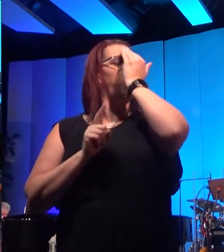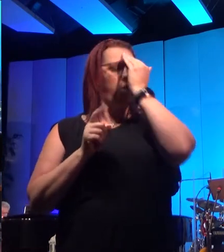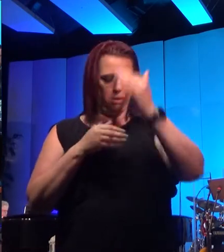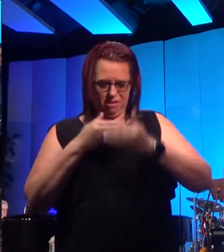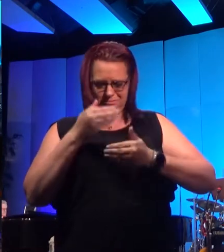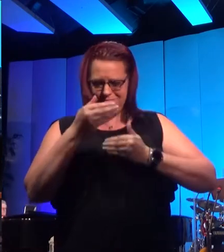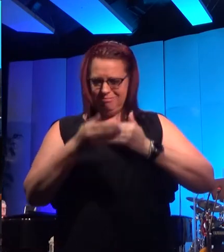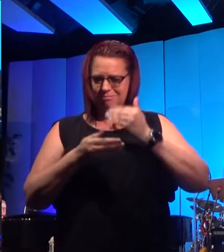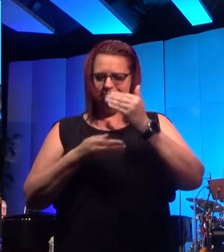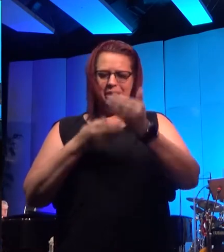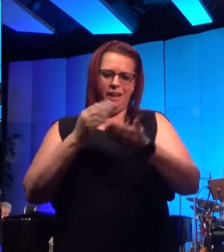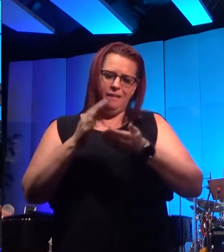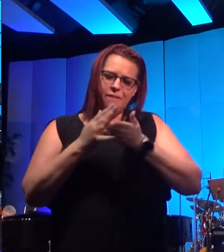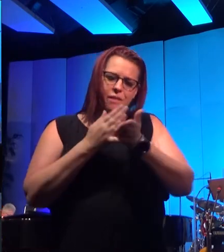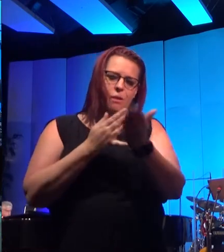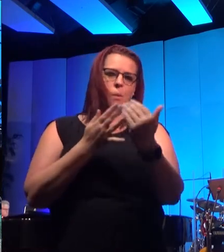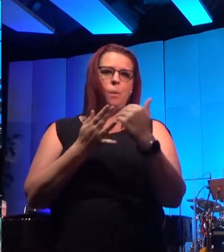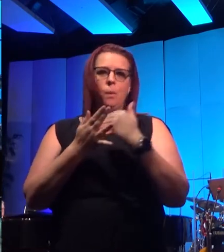me.